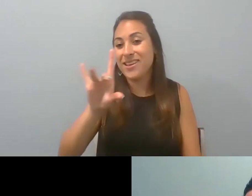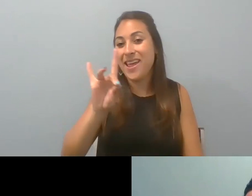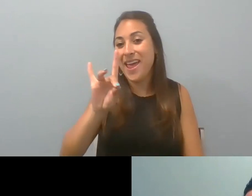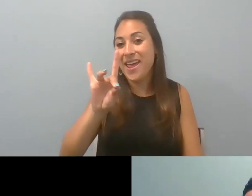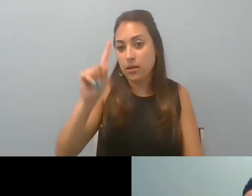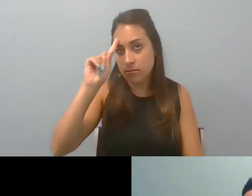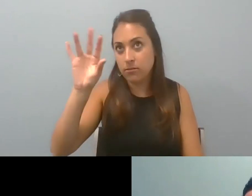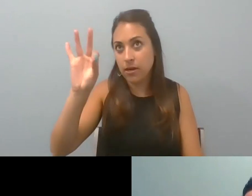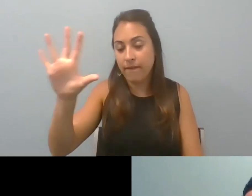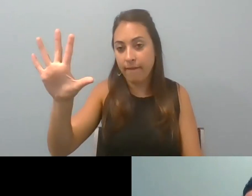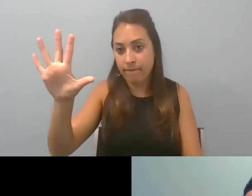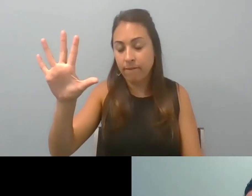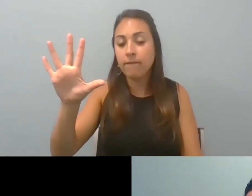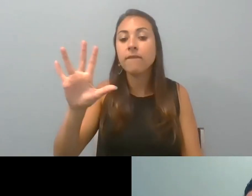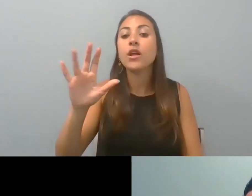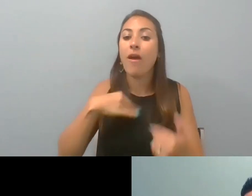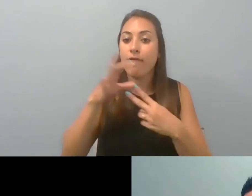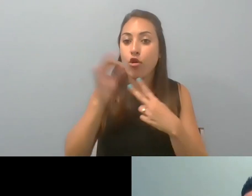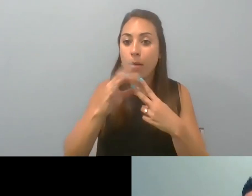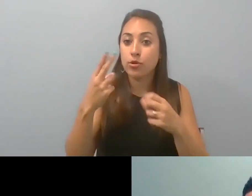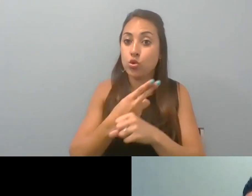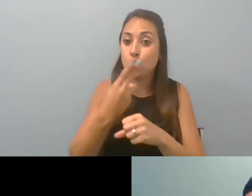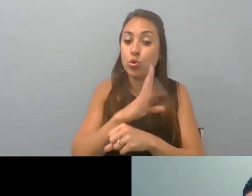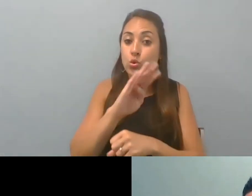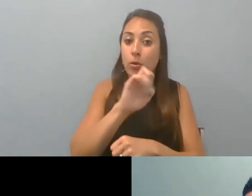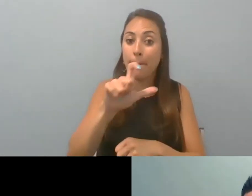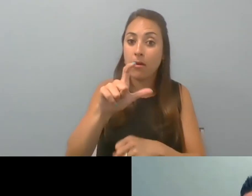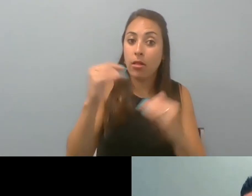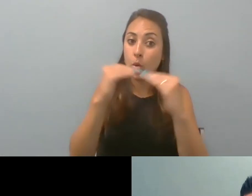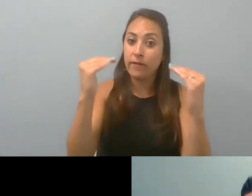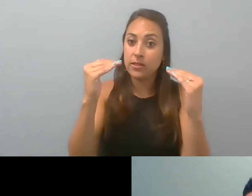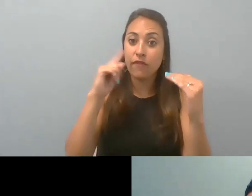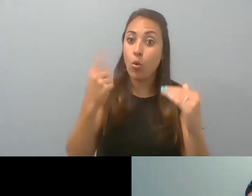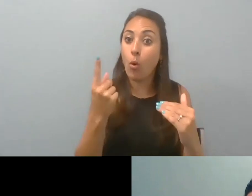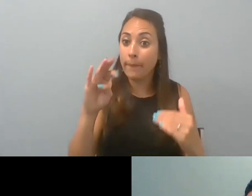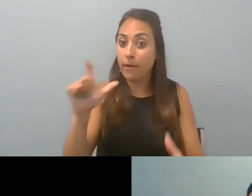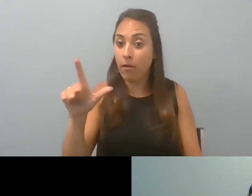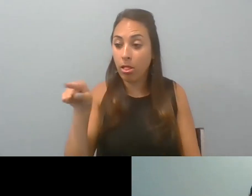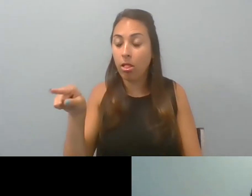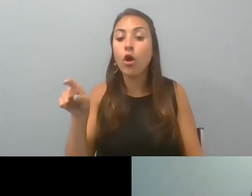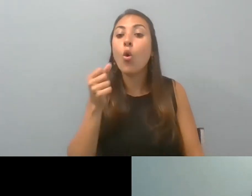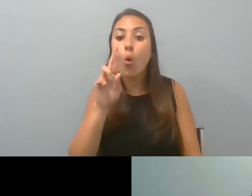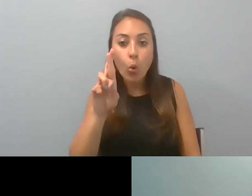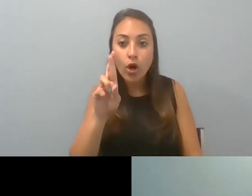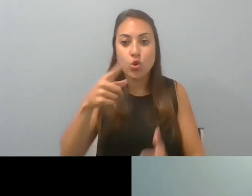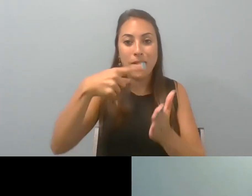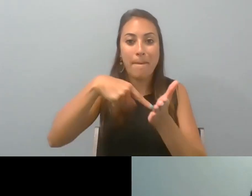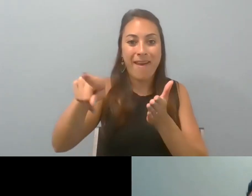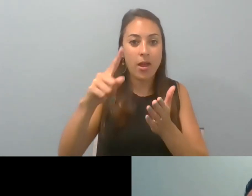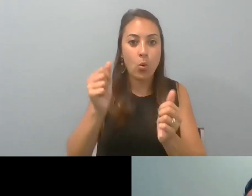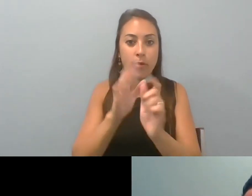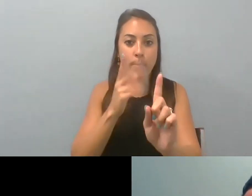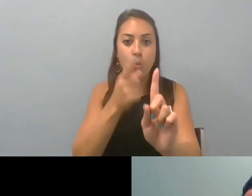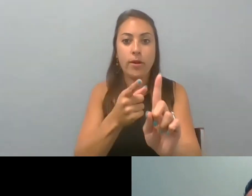So you would then have the choice to use your meal equivalency for one meal, or you could pay with points because